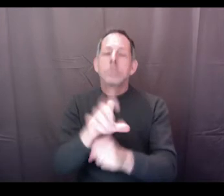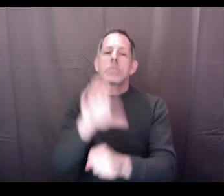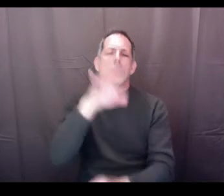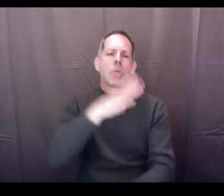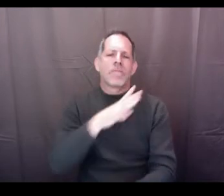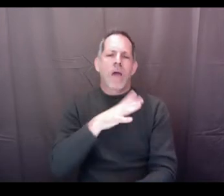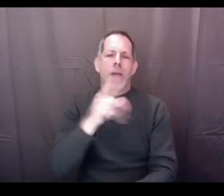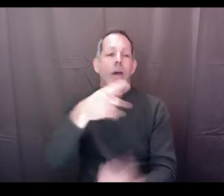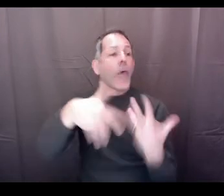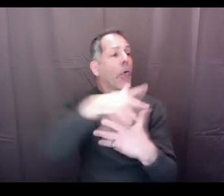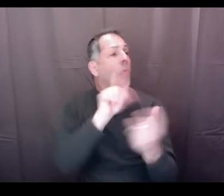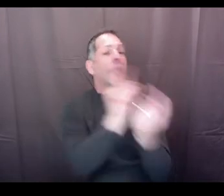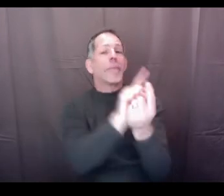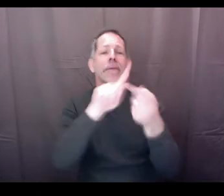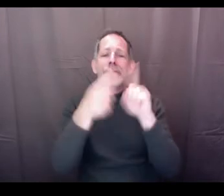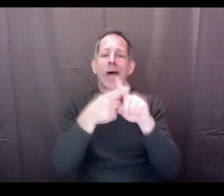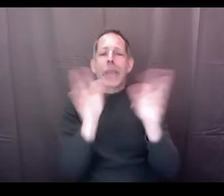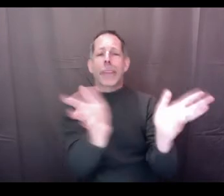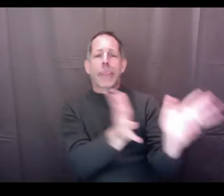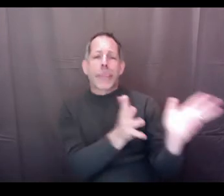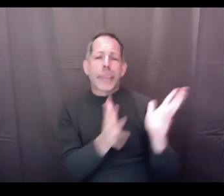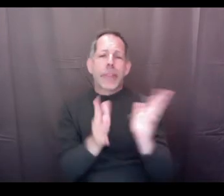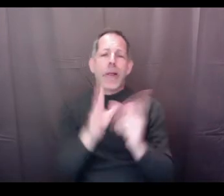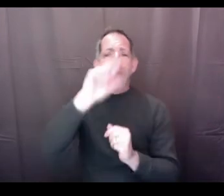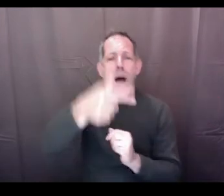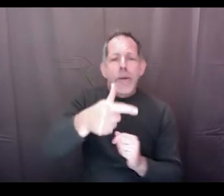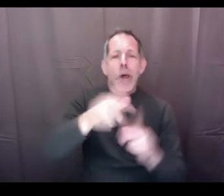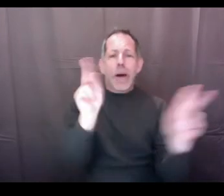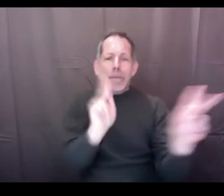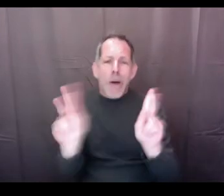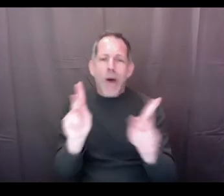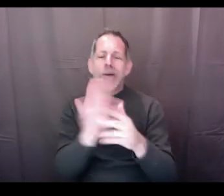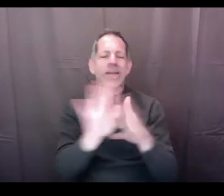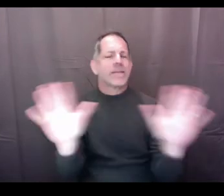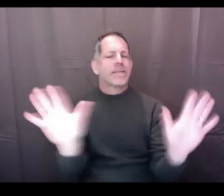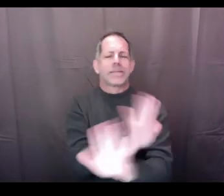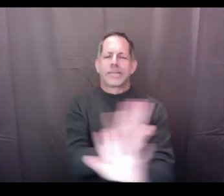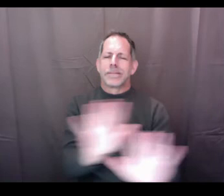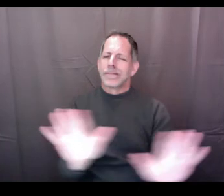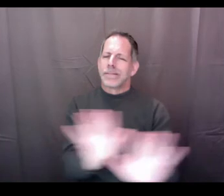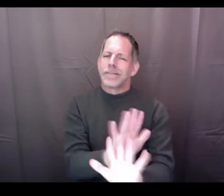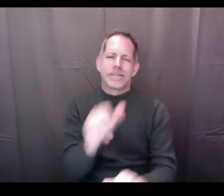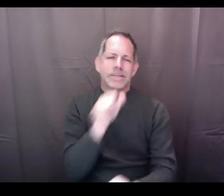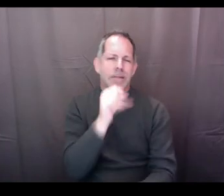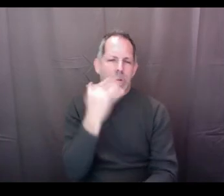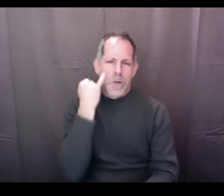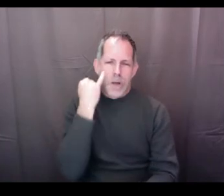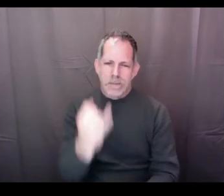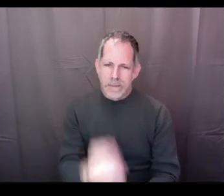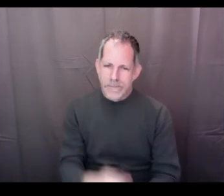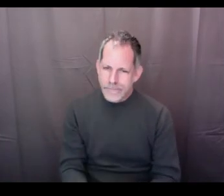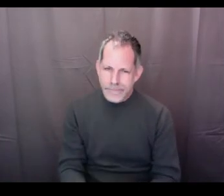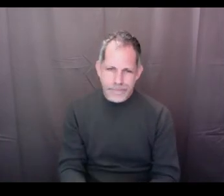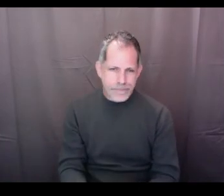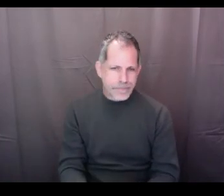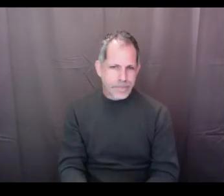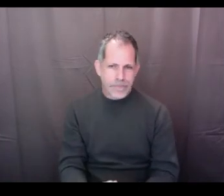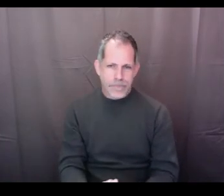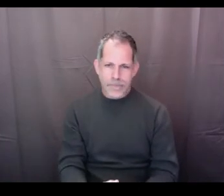distancing, cloth face covering, and hygiene measures when we do that.